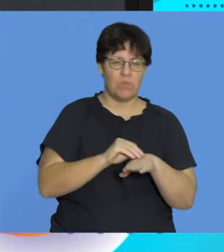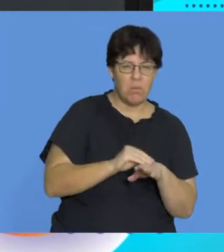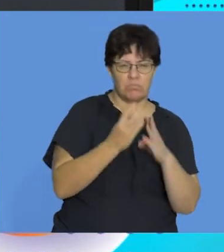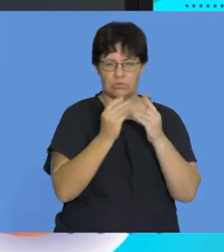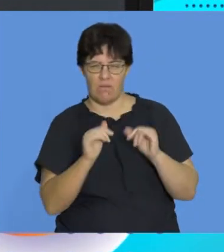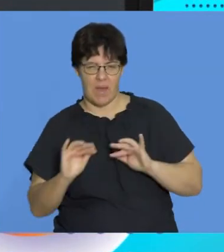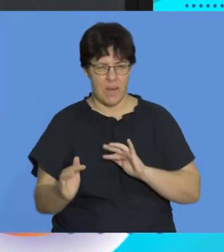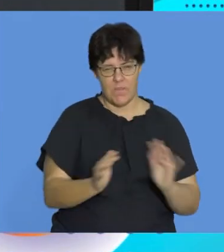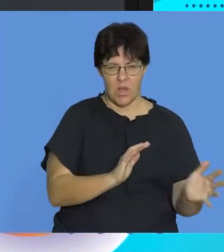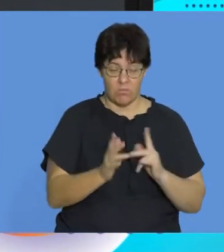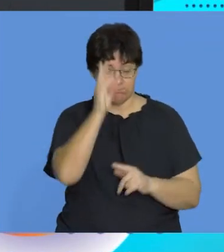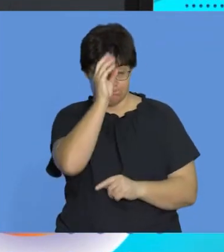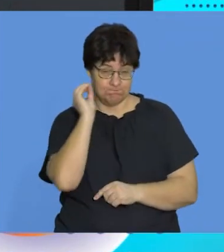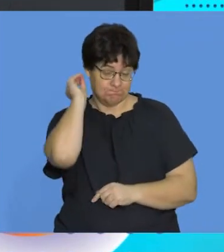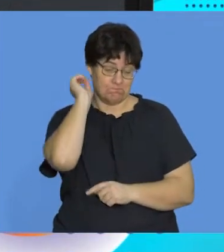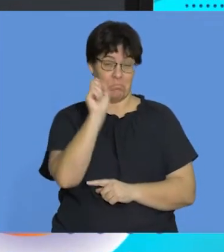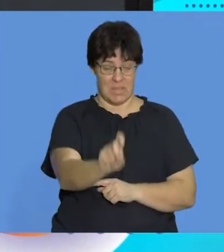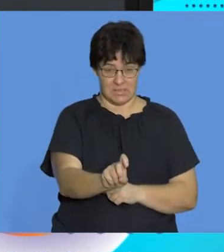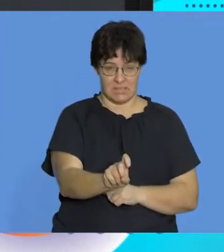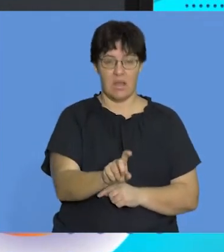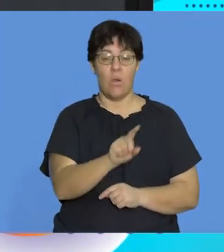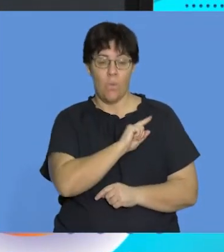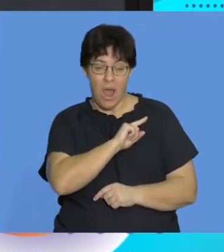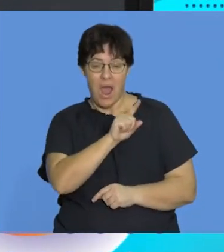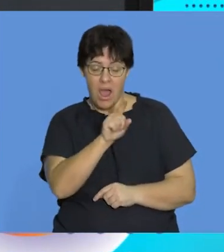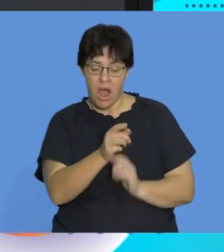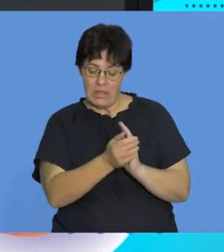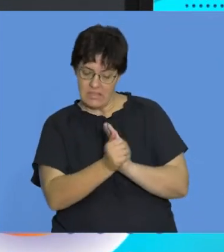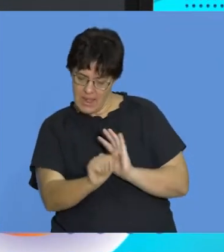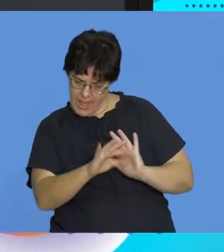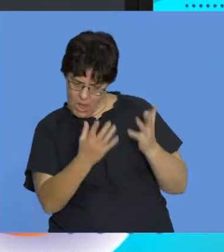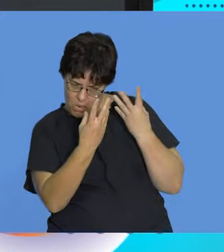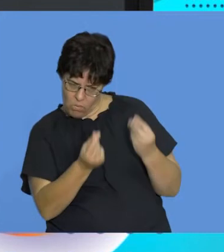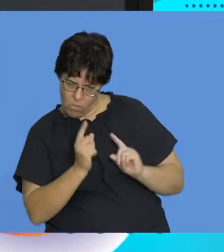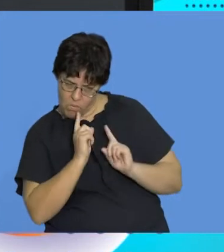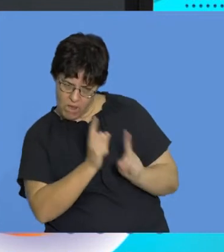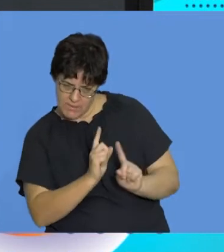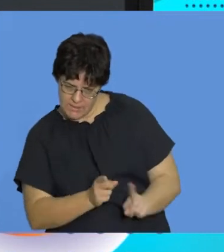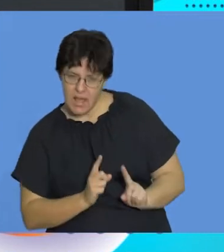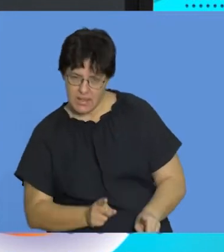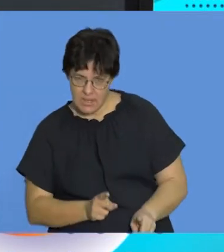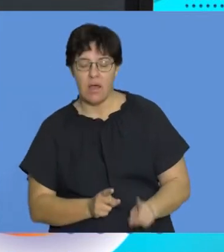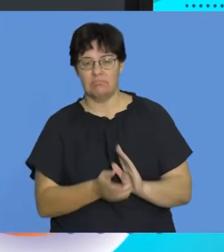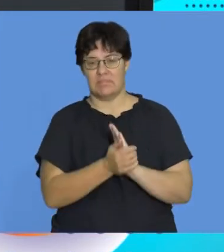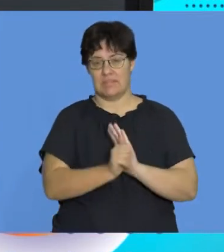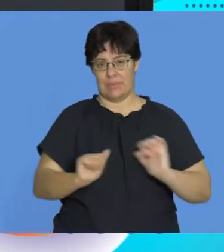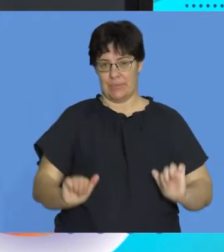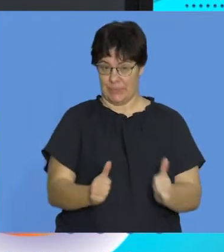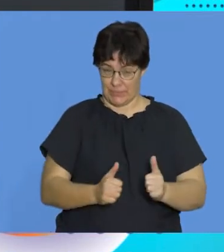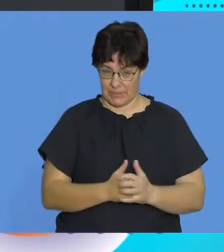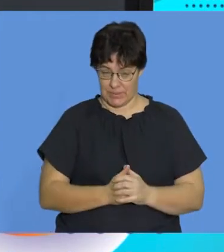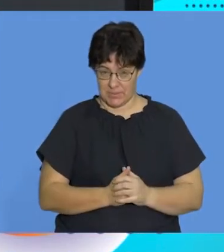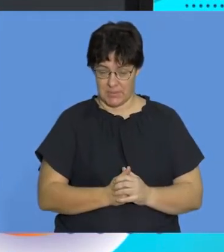things that we have to take note in as far as sharpening our skills of responding to stoichiometric problem. And it's also